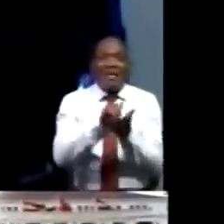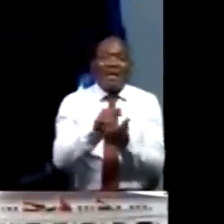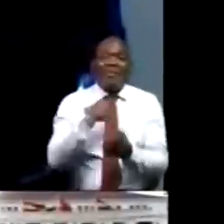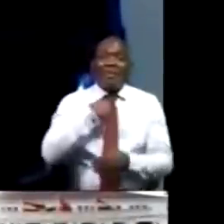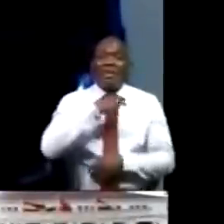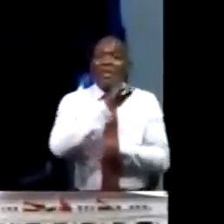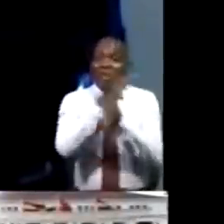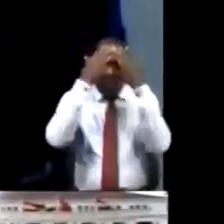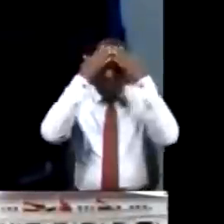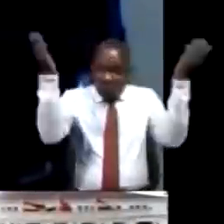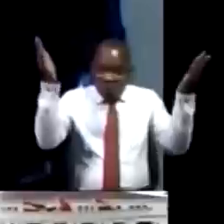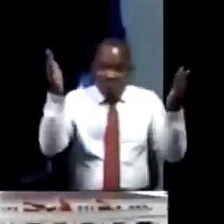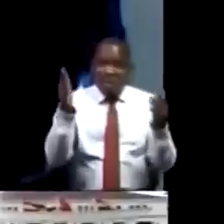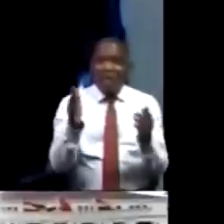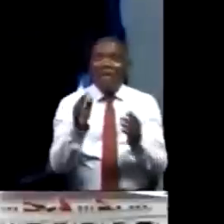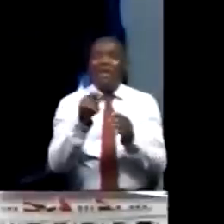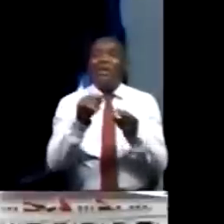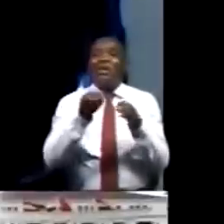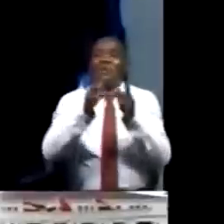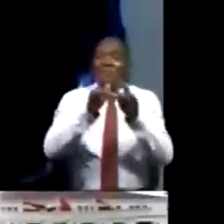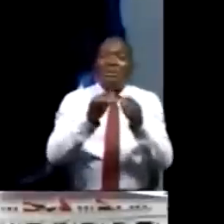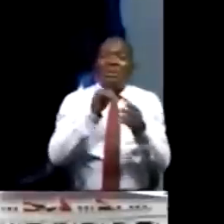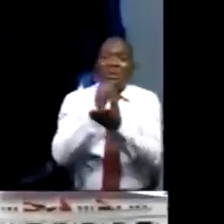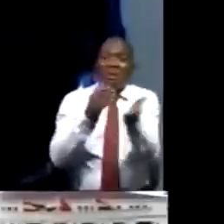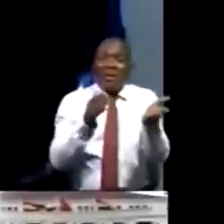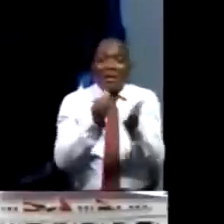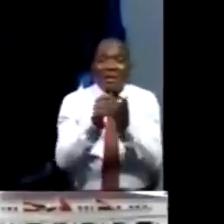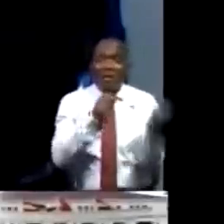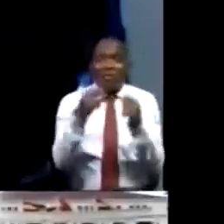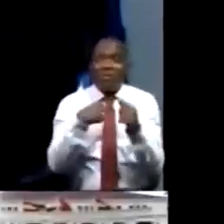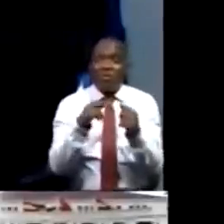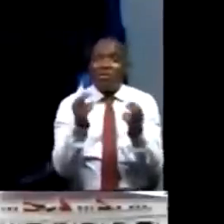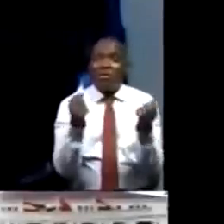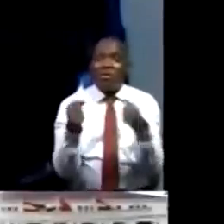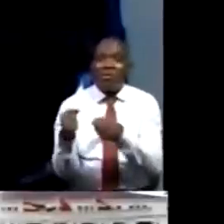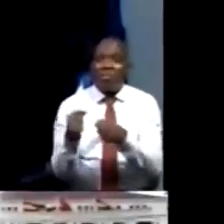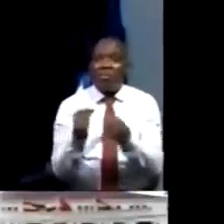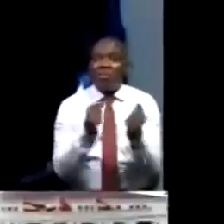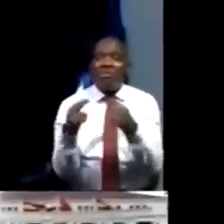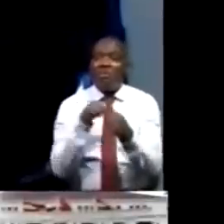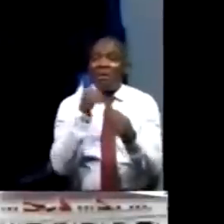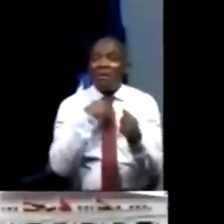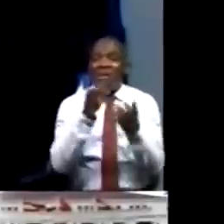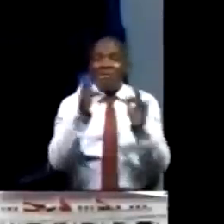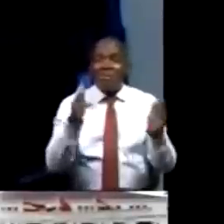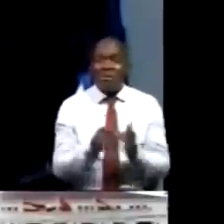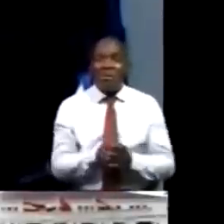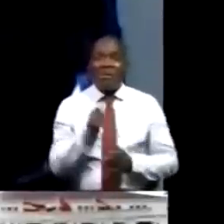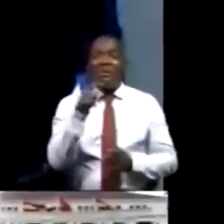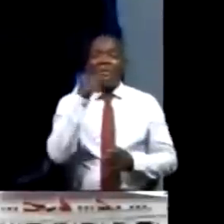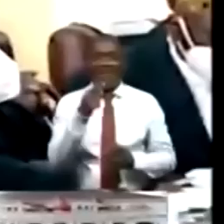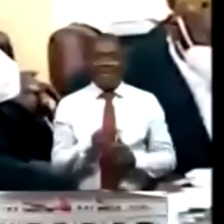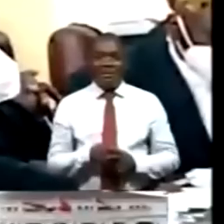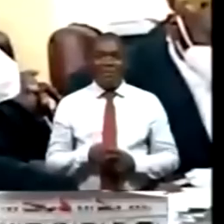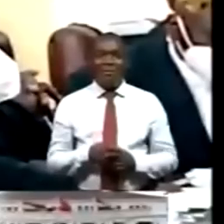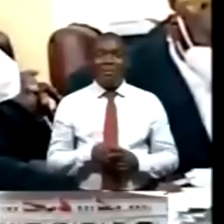I have no knowledge of it. Social media was not available to me in the strong room. I'm sorry. You also stated